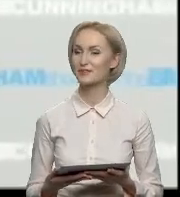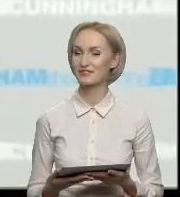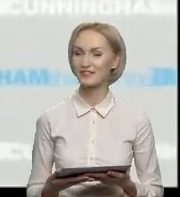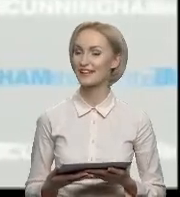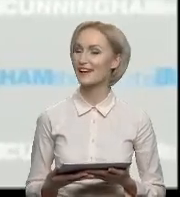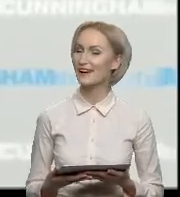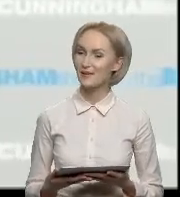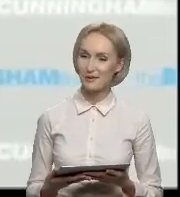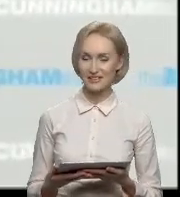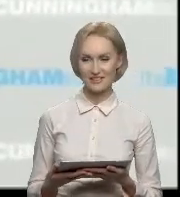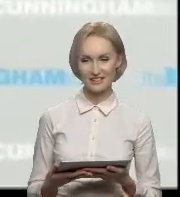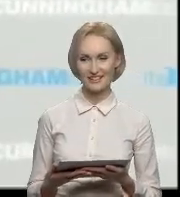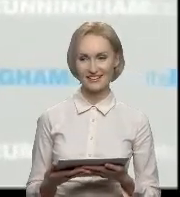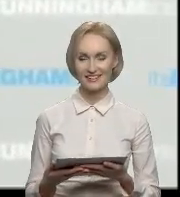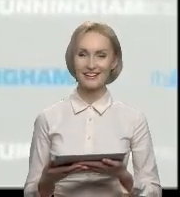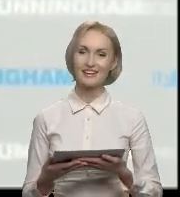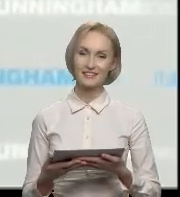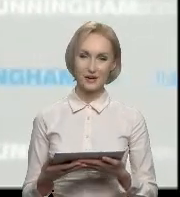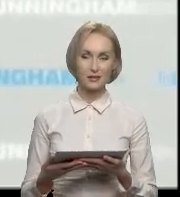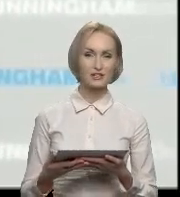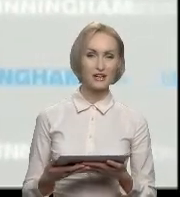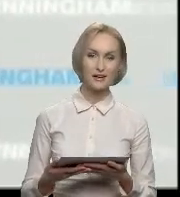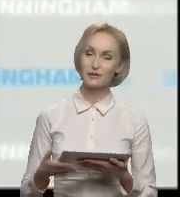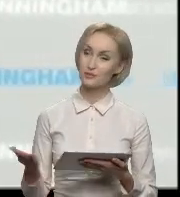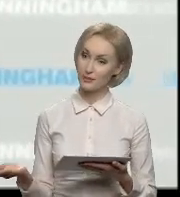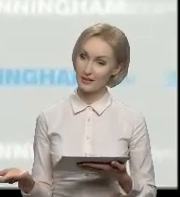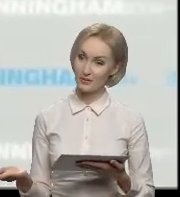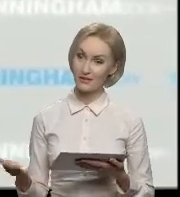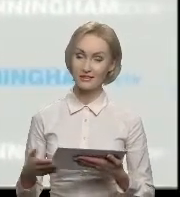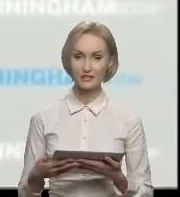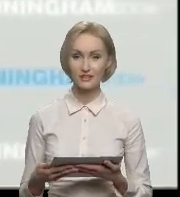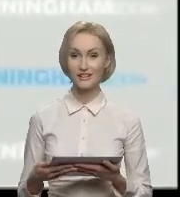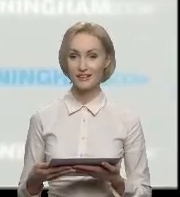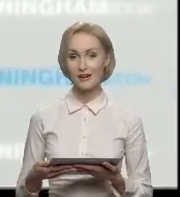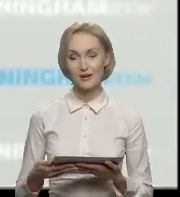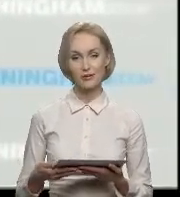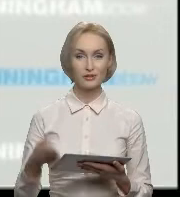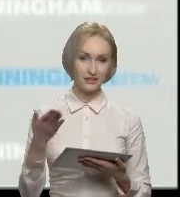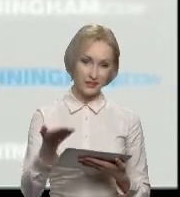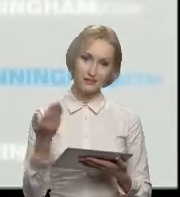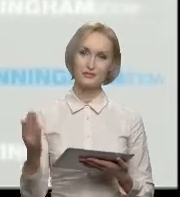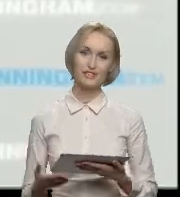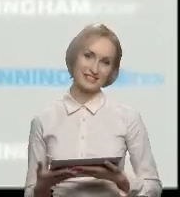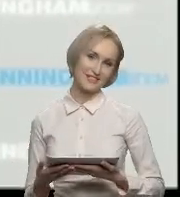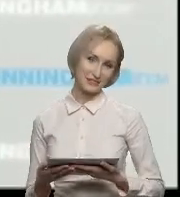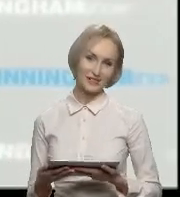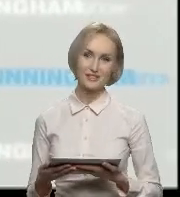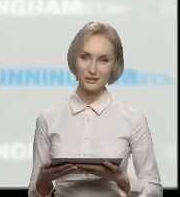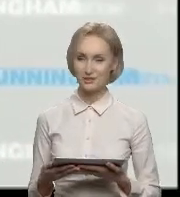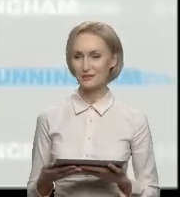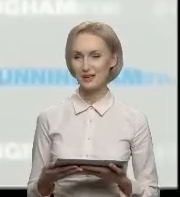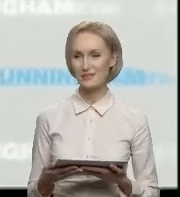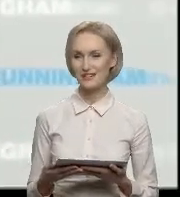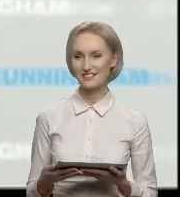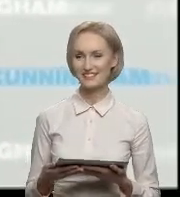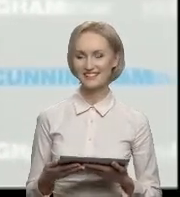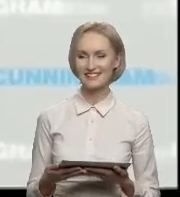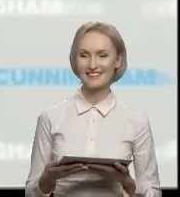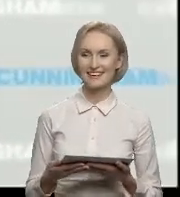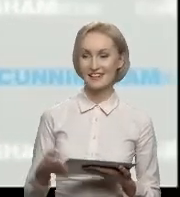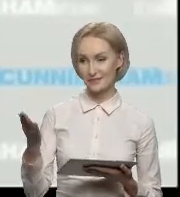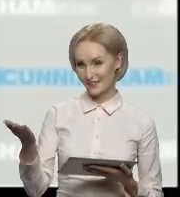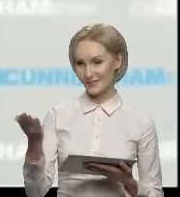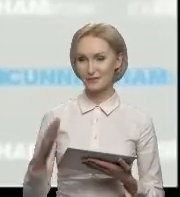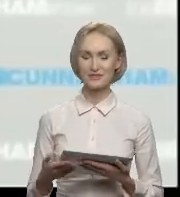they're just friends. Brings the drama. She's made accusations to sleep with men for money. Are you aware of that? Yes. And she can't